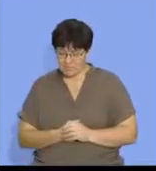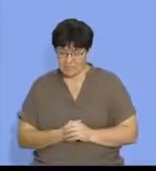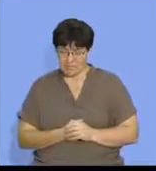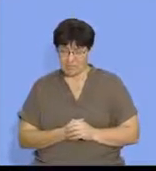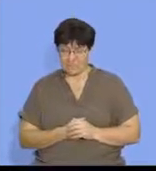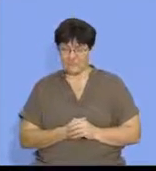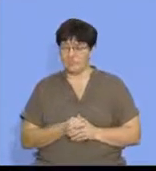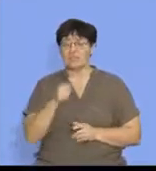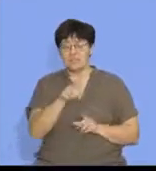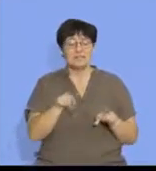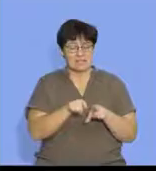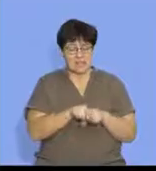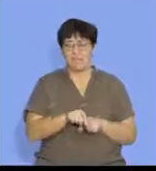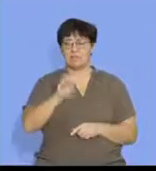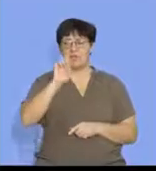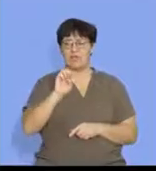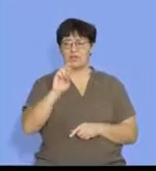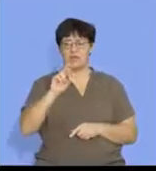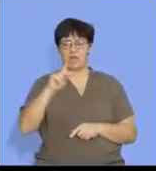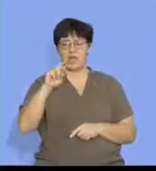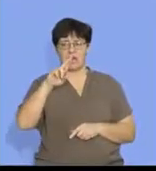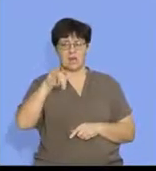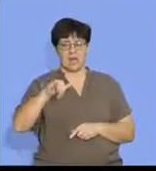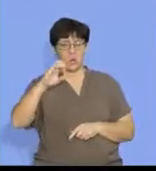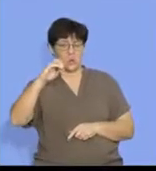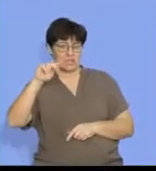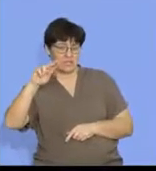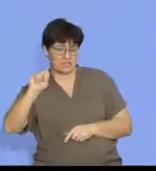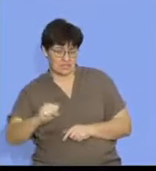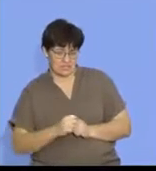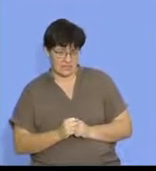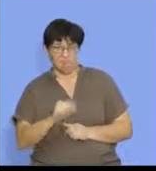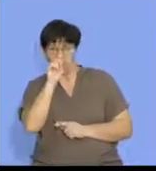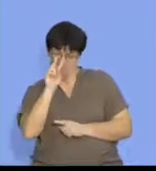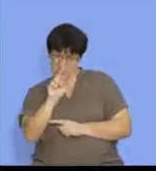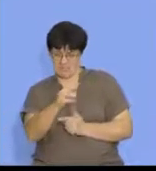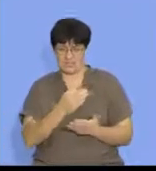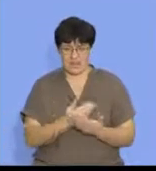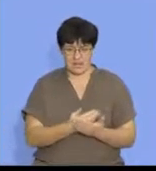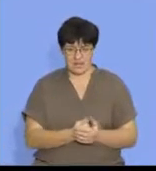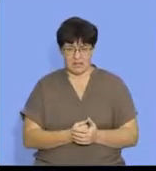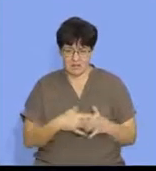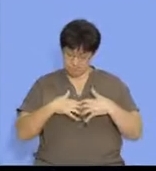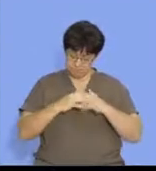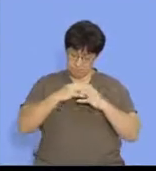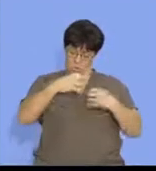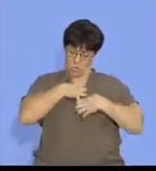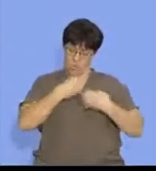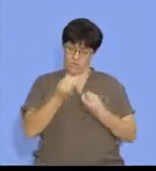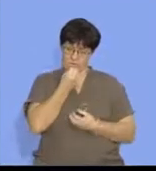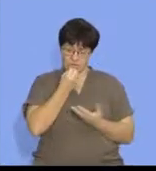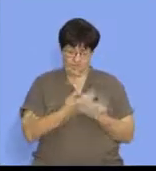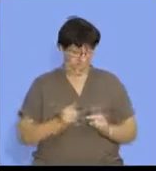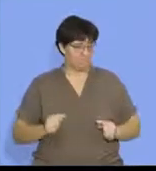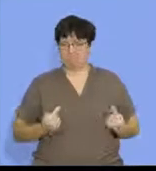Guys, they're also eukaryotes, right? As I said, we can see them. They cannot make their own food.